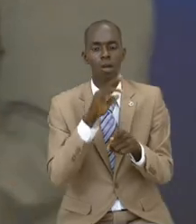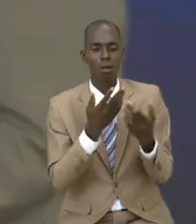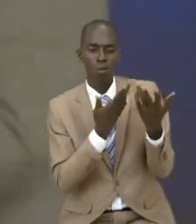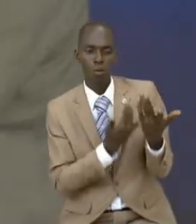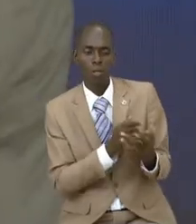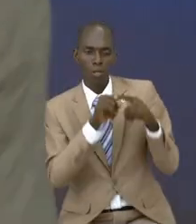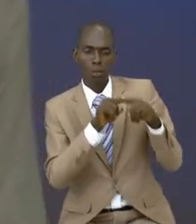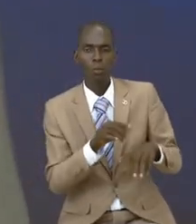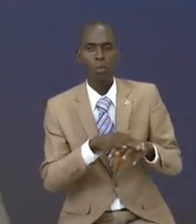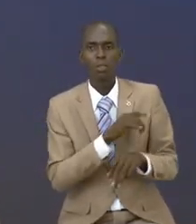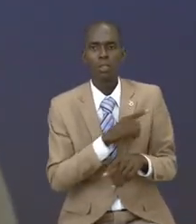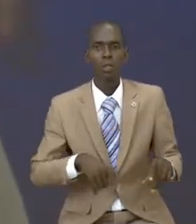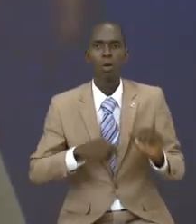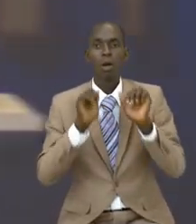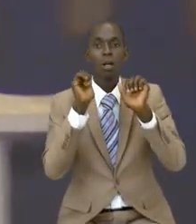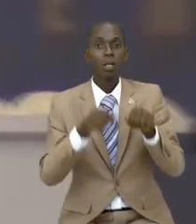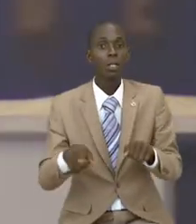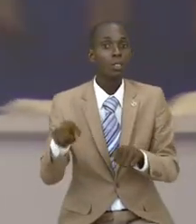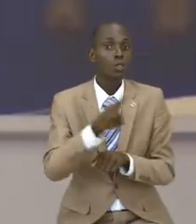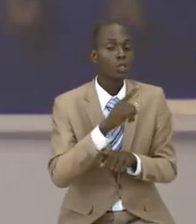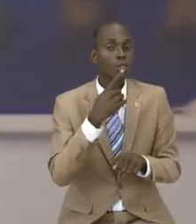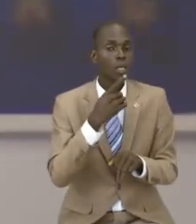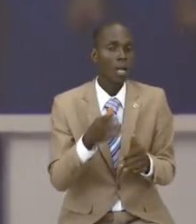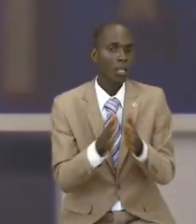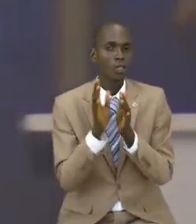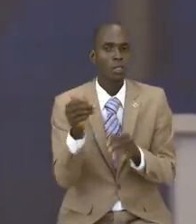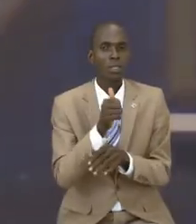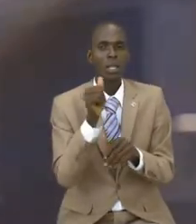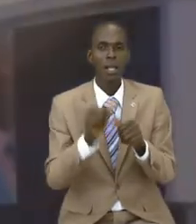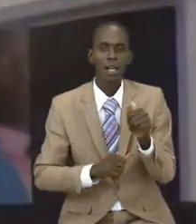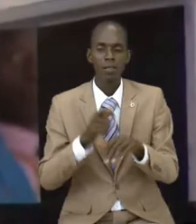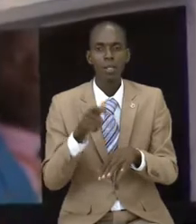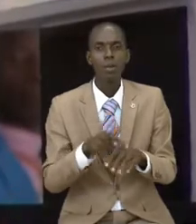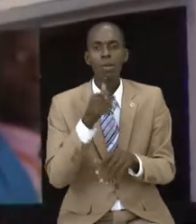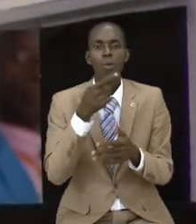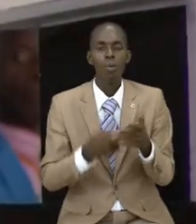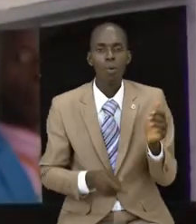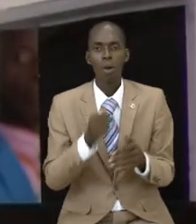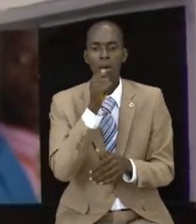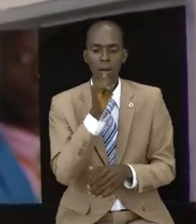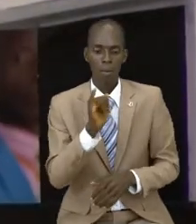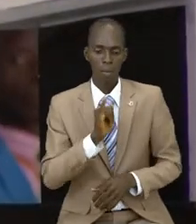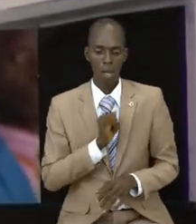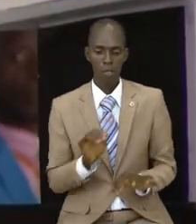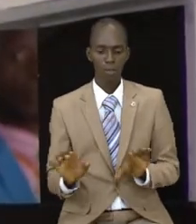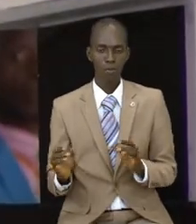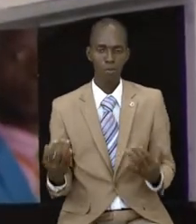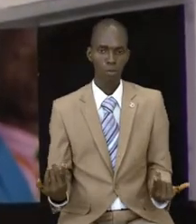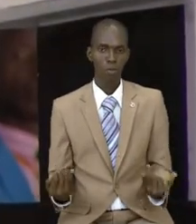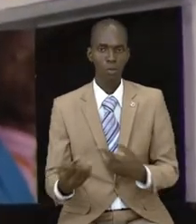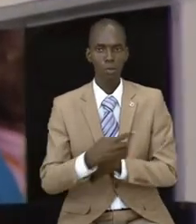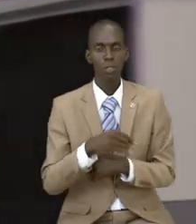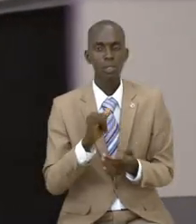Lord? Can you ask yourself every time, what am I today that I